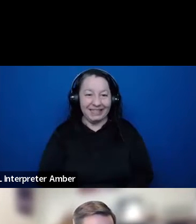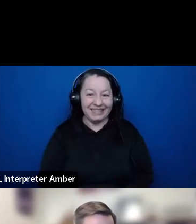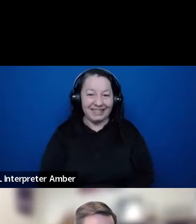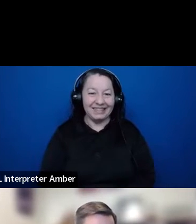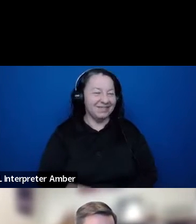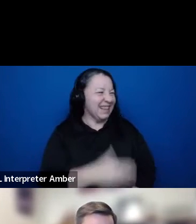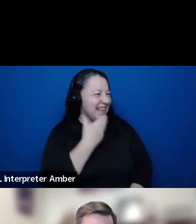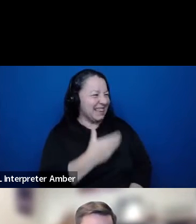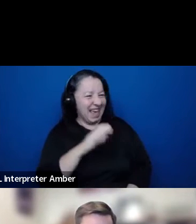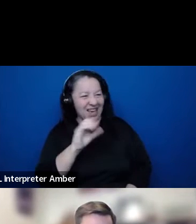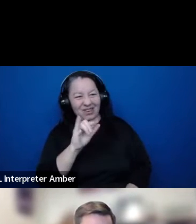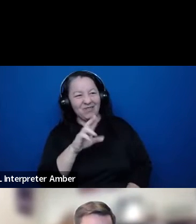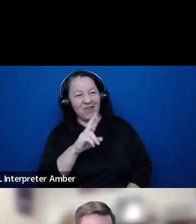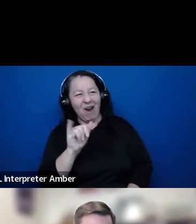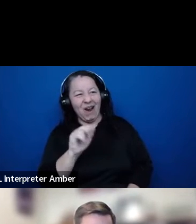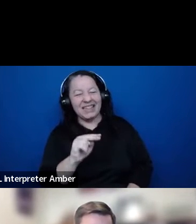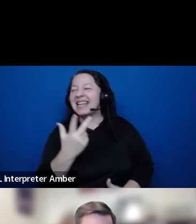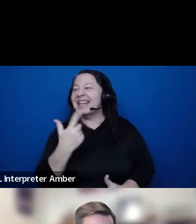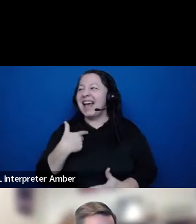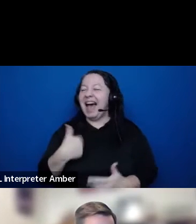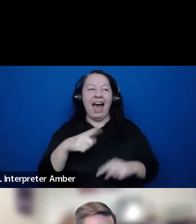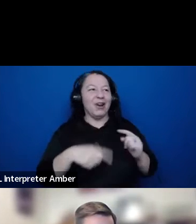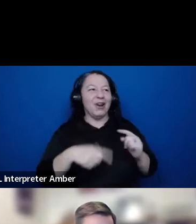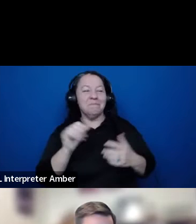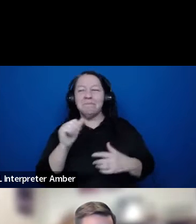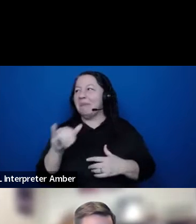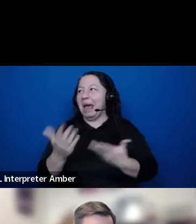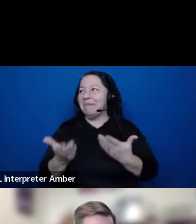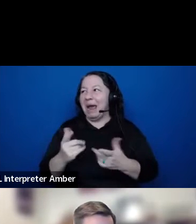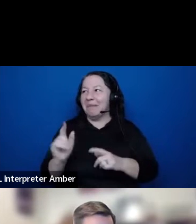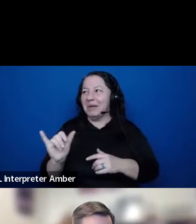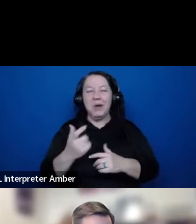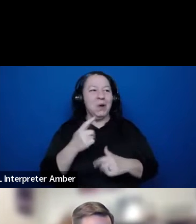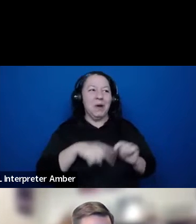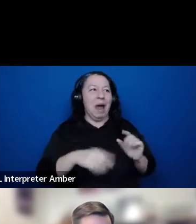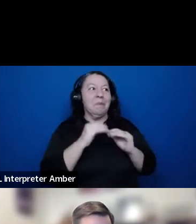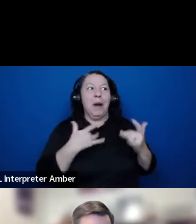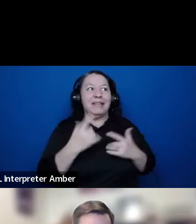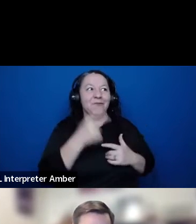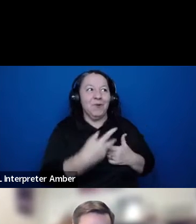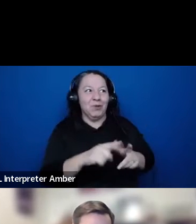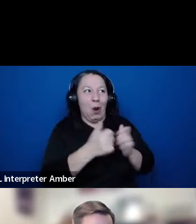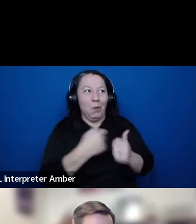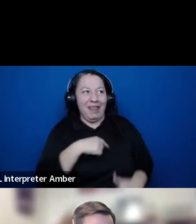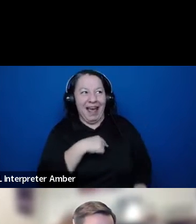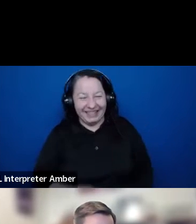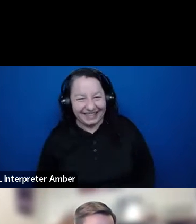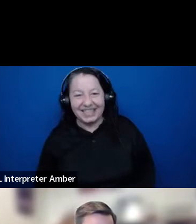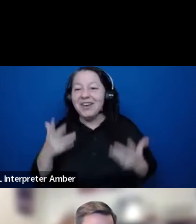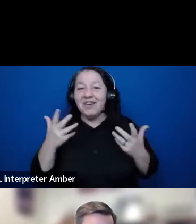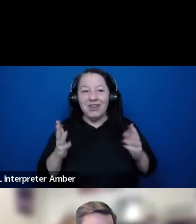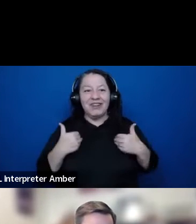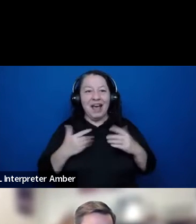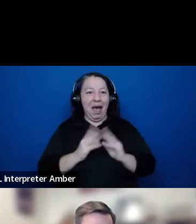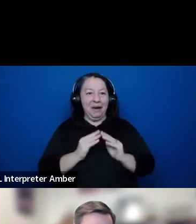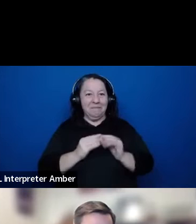Thanks, Carlin. And I couldn't, well, Amy maybe too. We can't be more excited for you to get started with us. So we've already had a meeting earlier today, and we